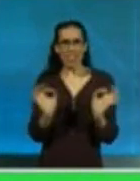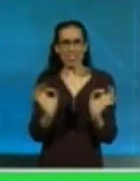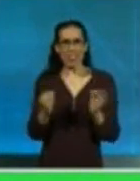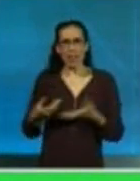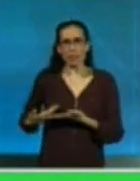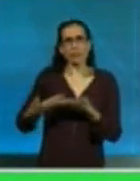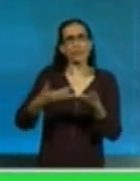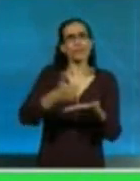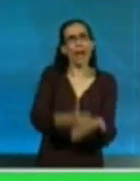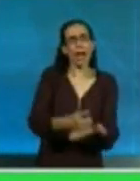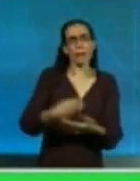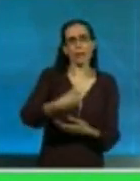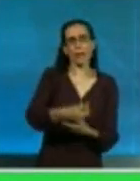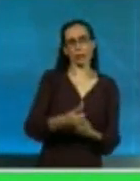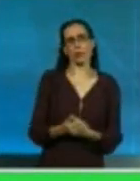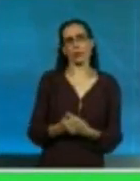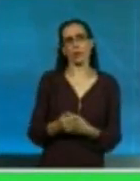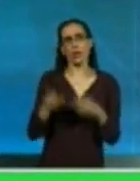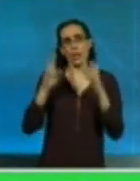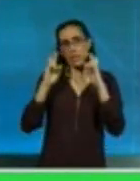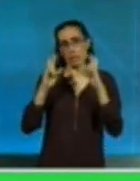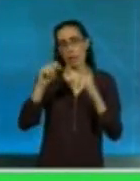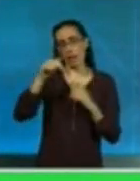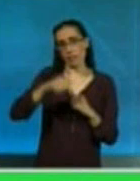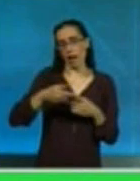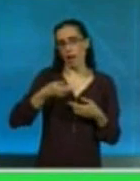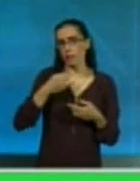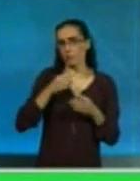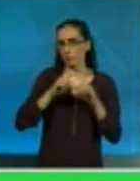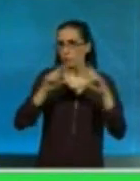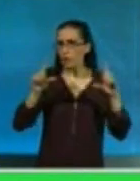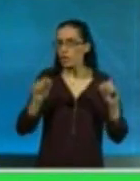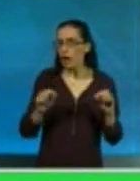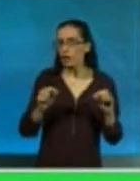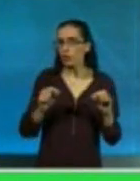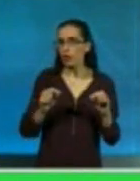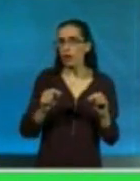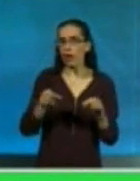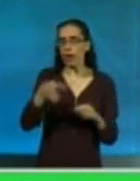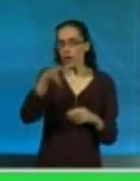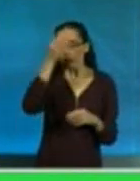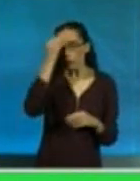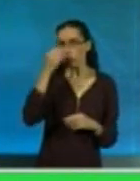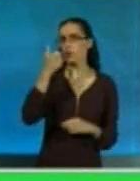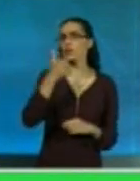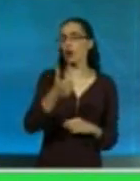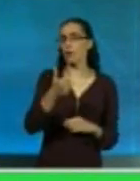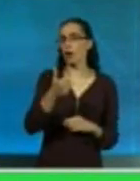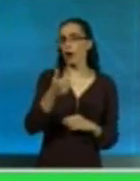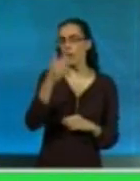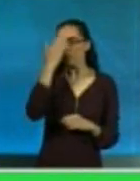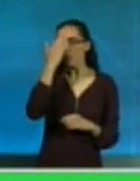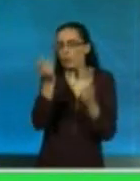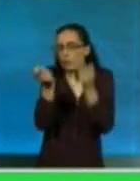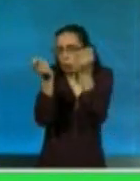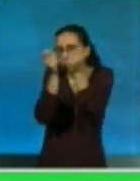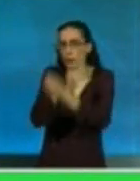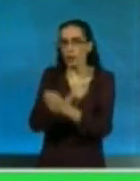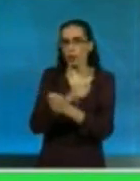jbierek, nispera li dan il-messaġġ. Jasal, fil-widnejiet tajba, tibdu moħħkom ma nibqgħux